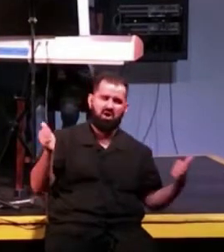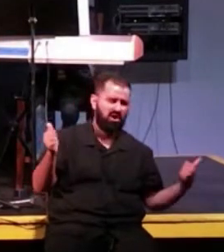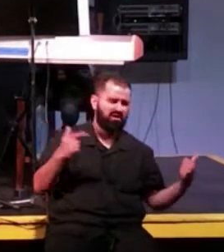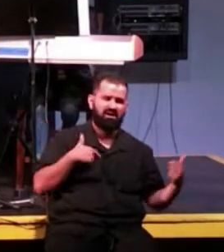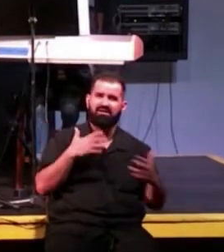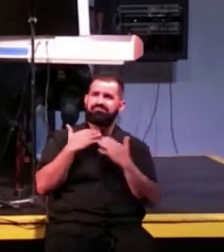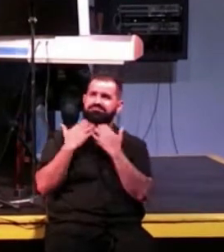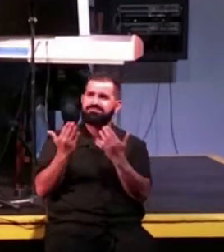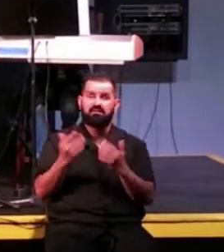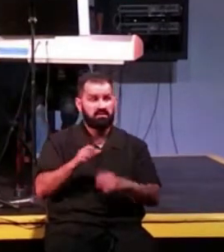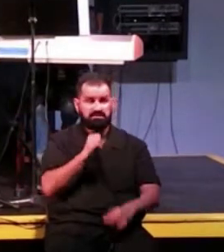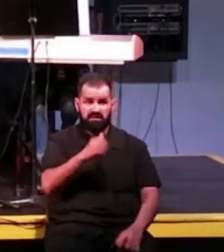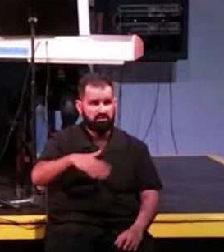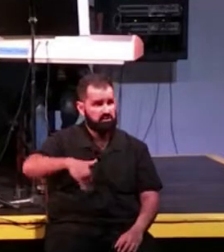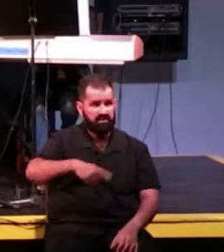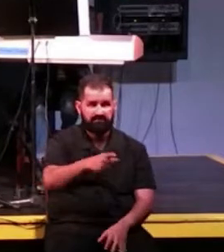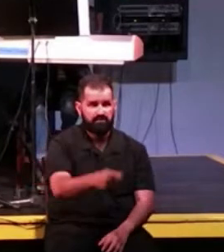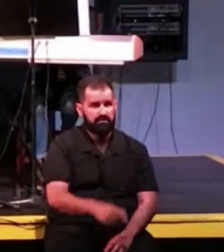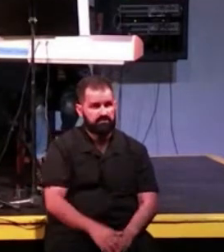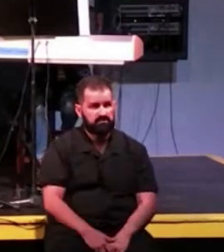It's not too late for you.